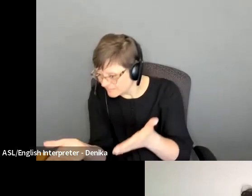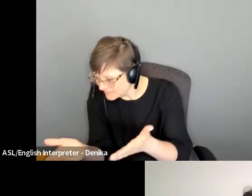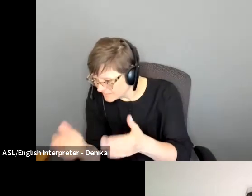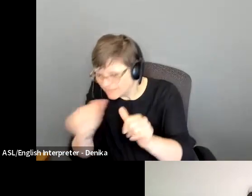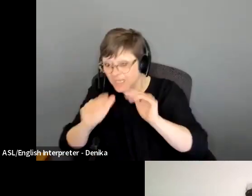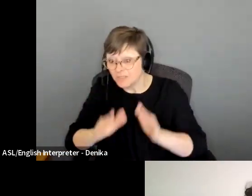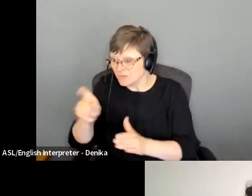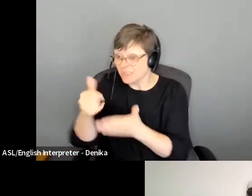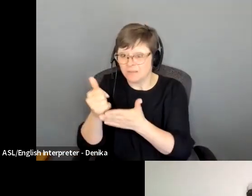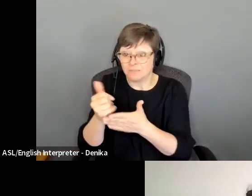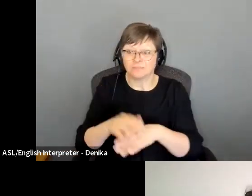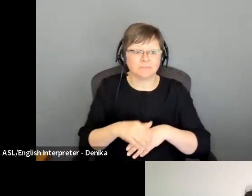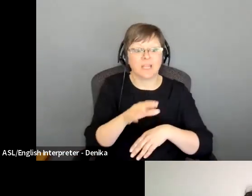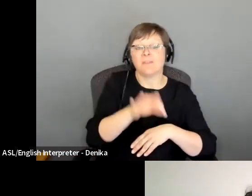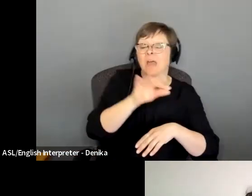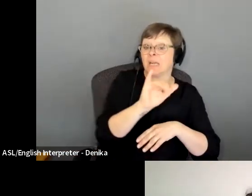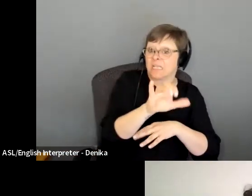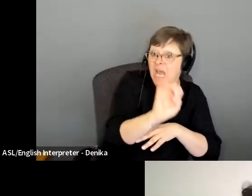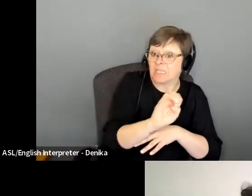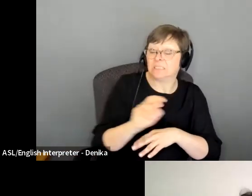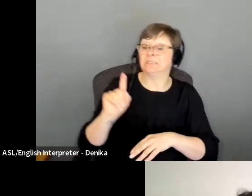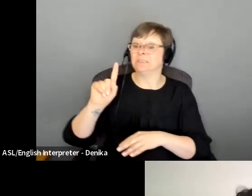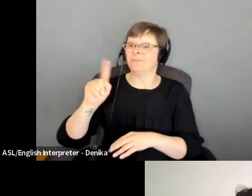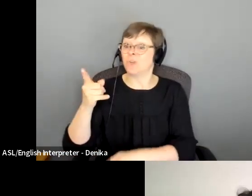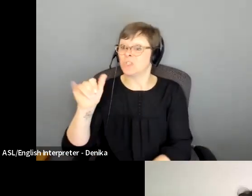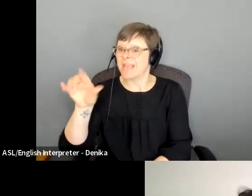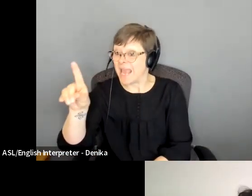Go to find ice, get the first aid person.